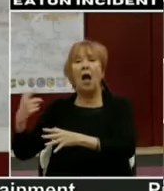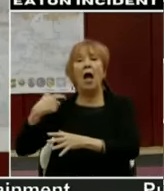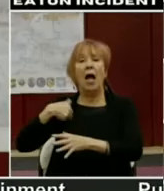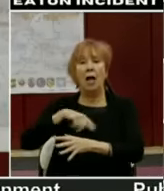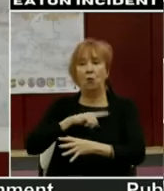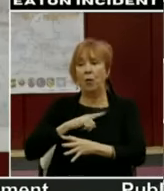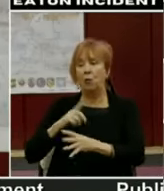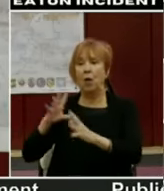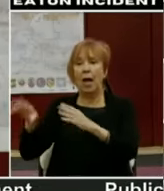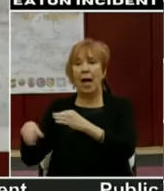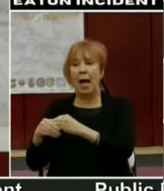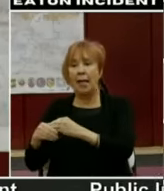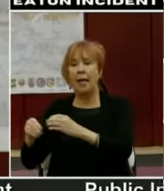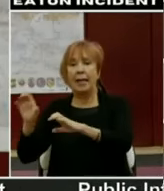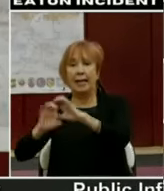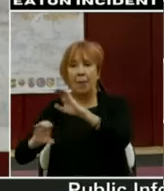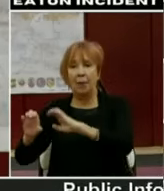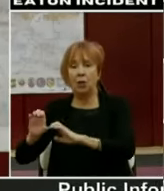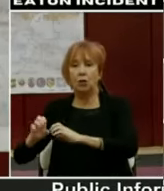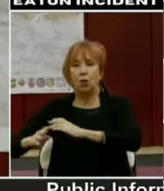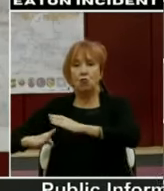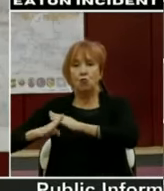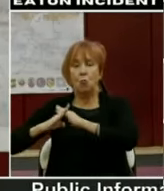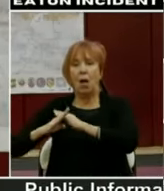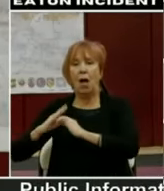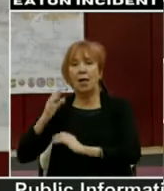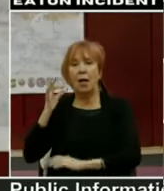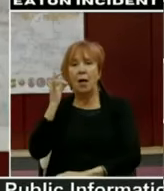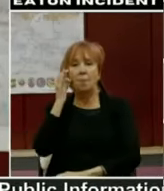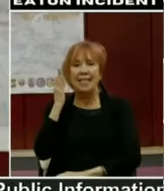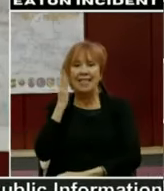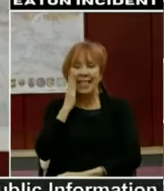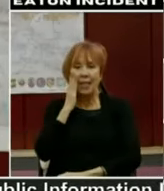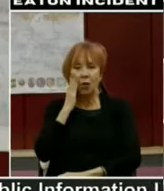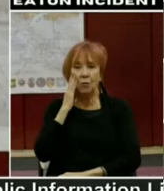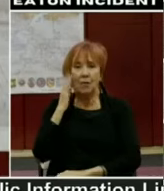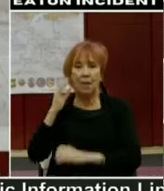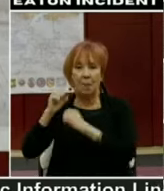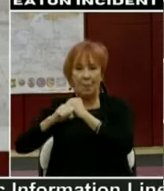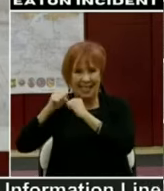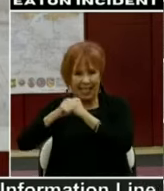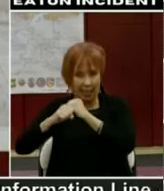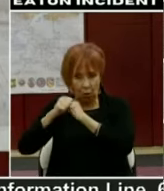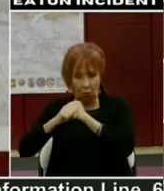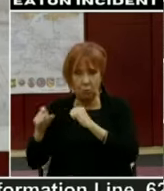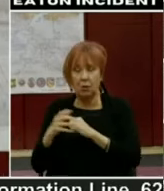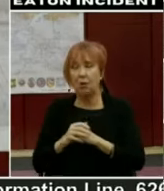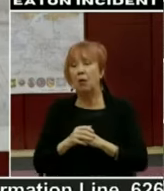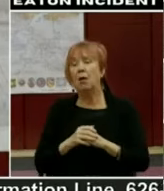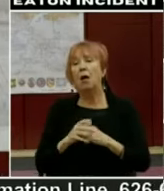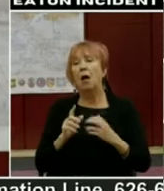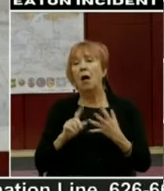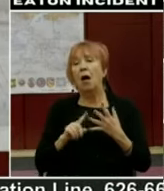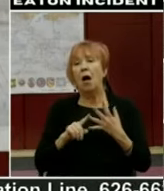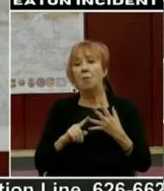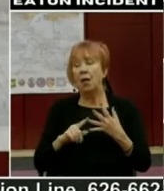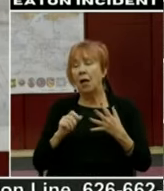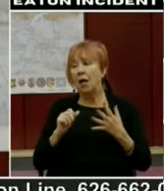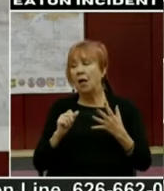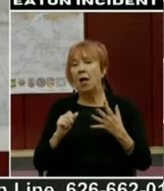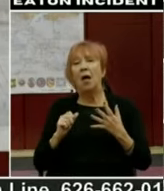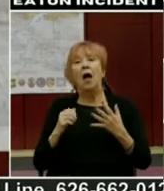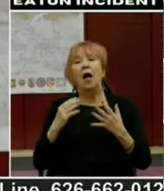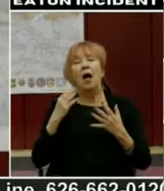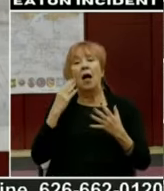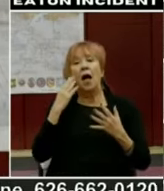mosquito treatment. I understand that the evacuation area should not drink the water, and there's several of these water ones, and I know it can be